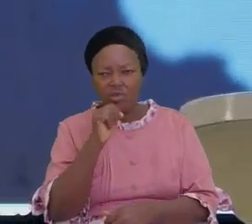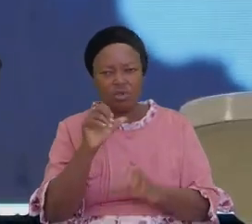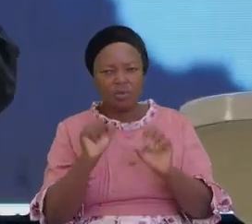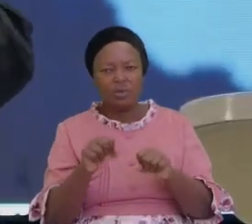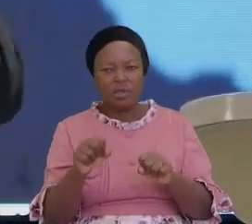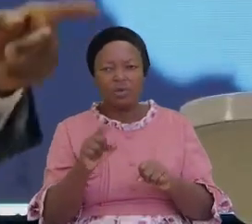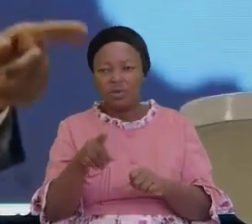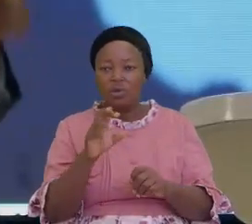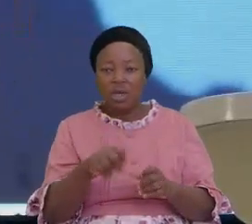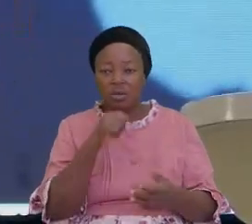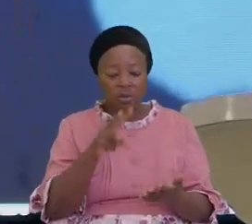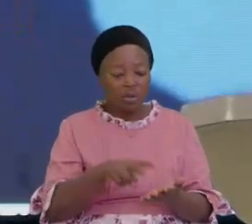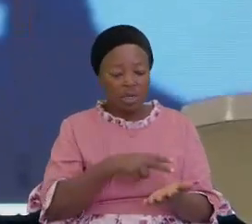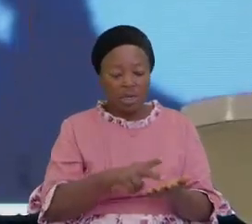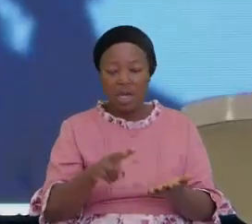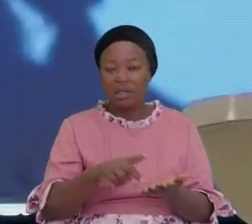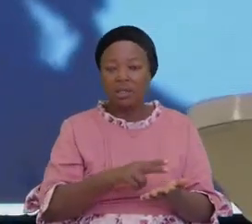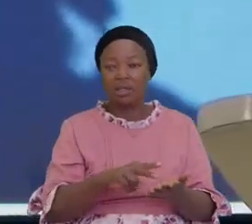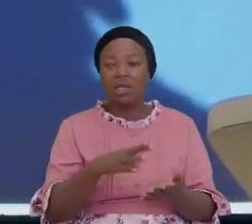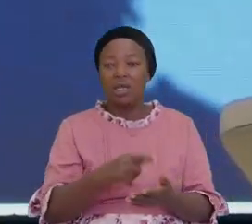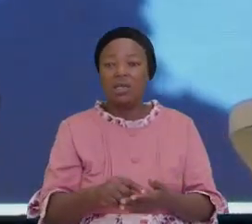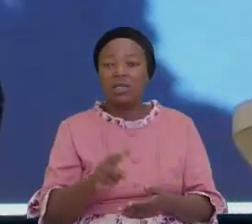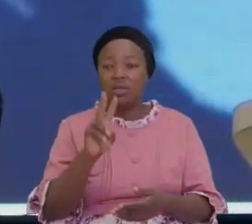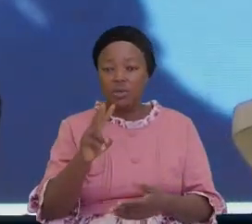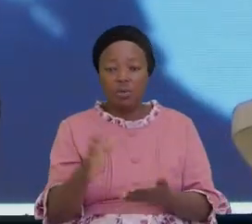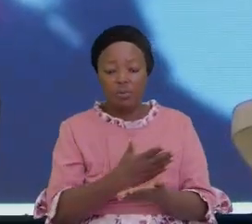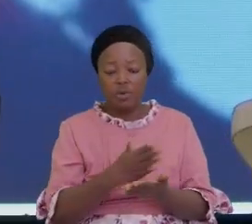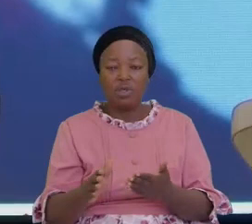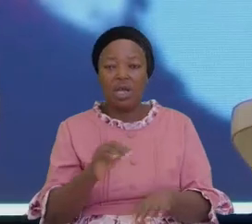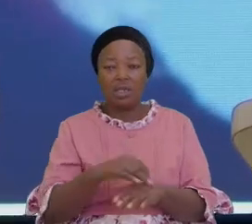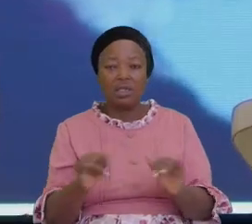dance to two different tunes at the same time.